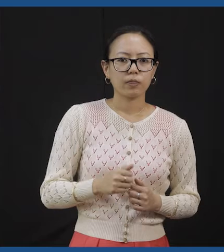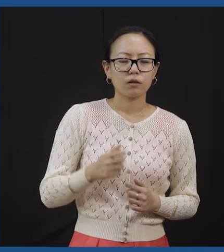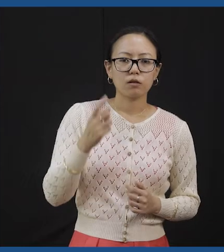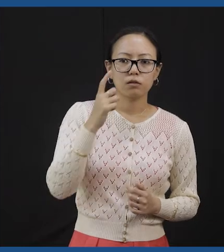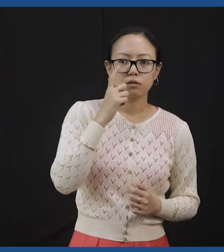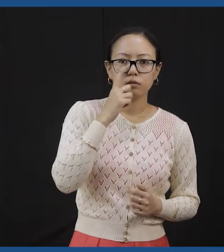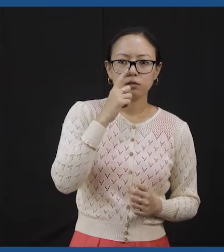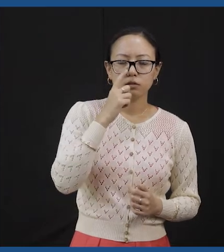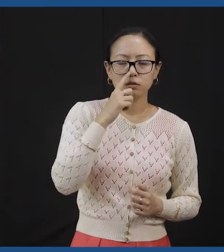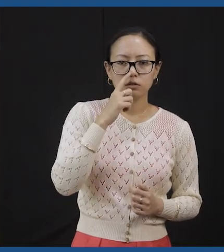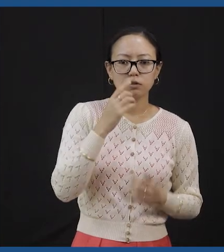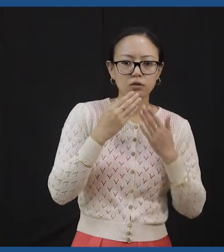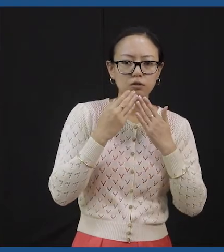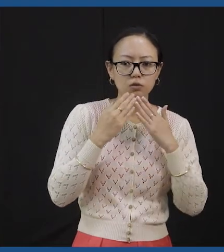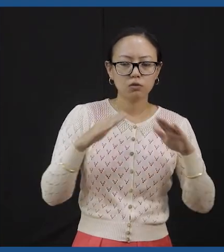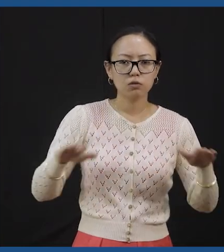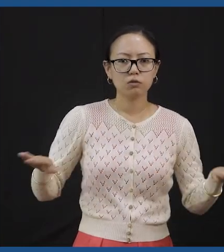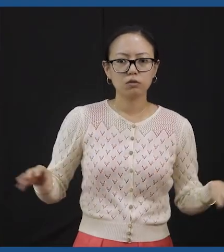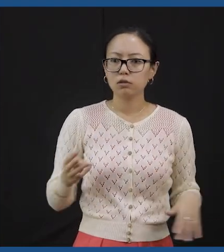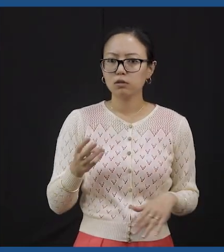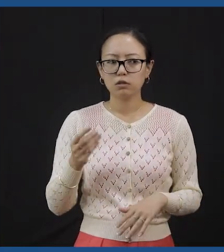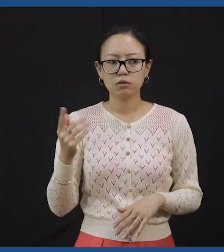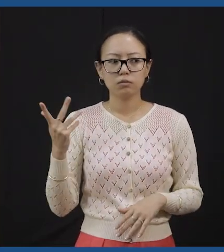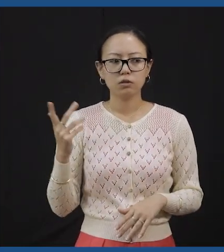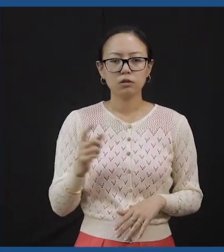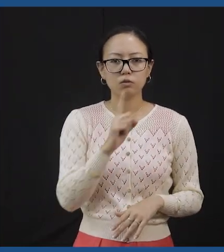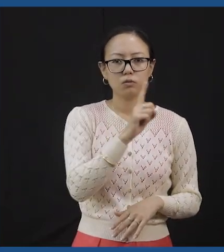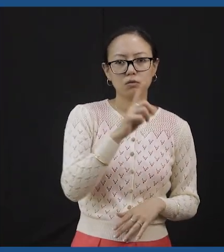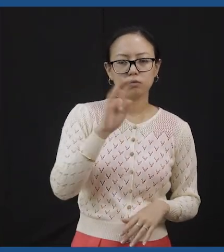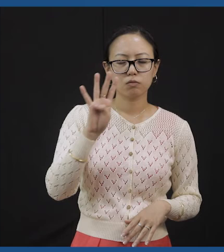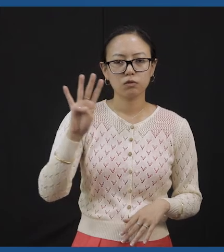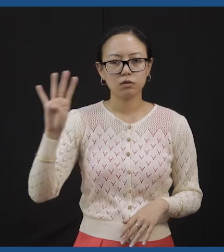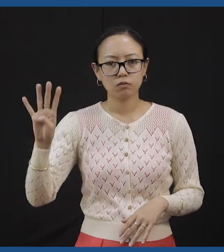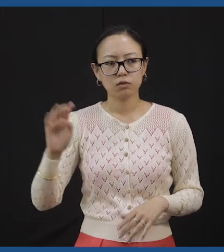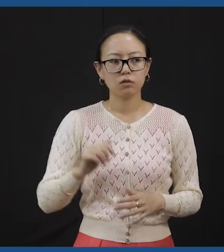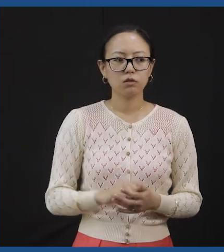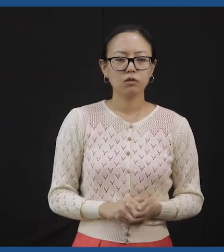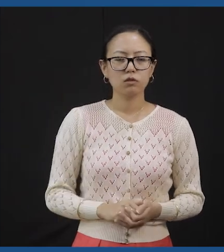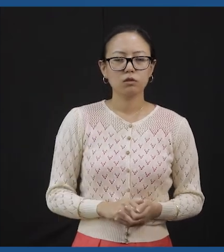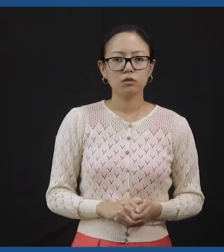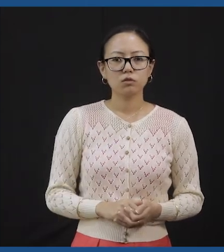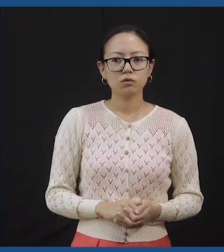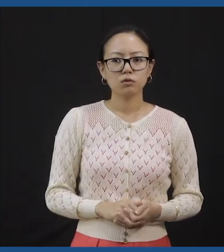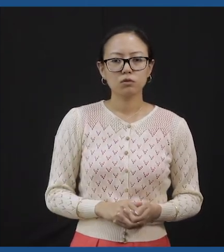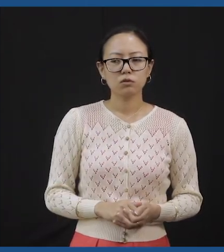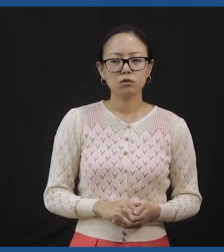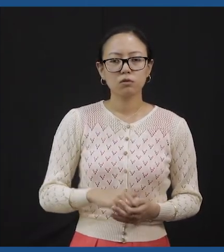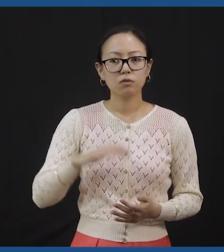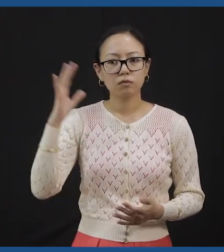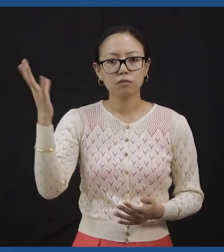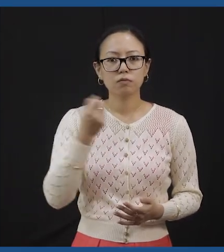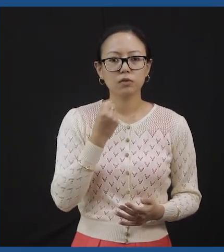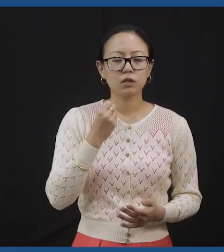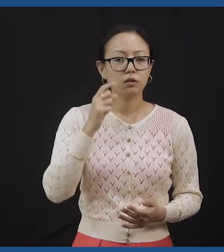Number of girls in the school is 144. So now, in order to find how many boys are there,